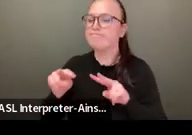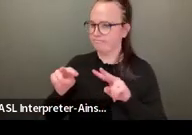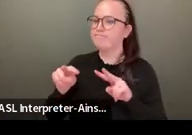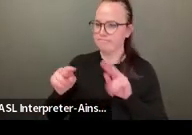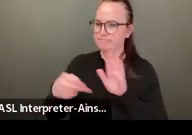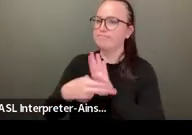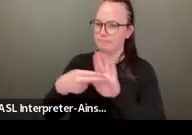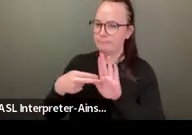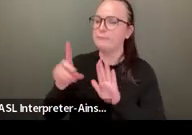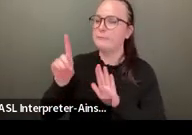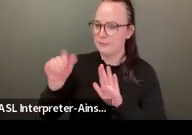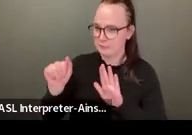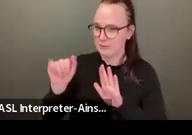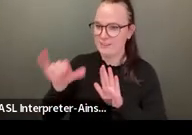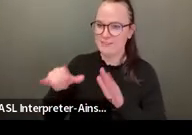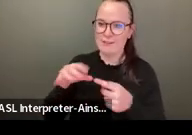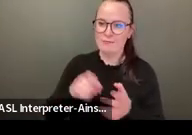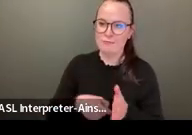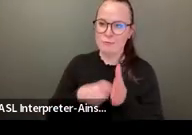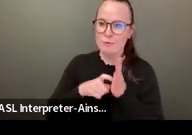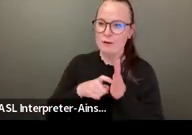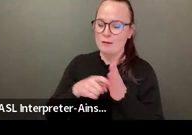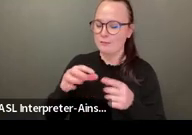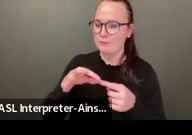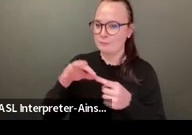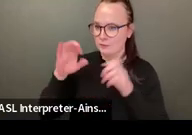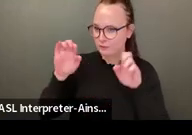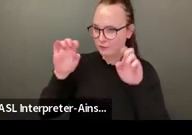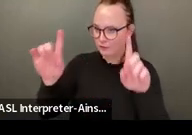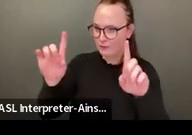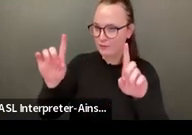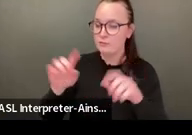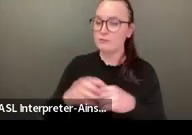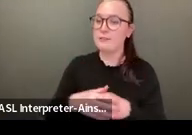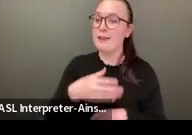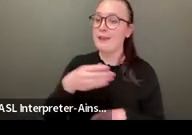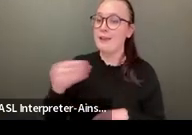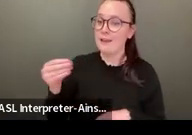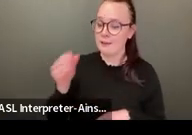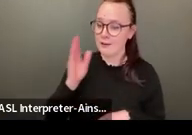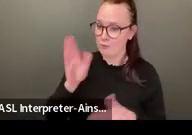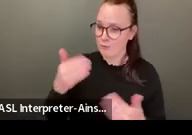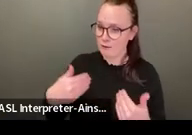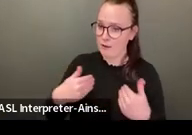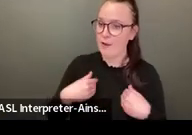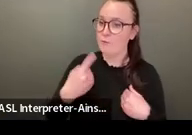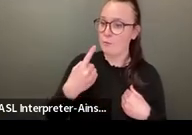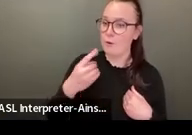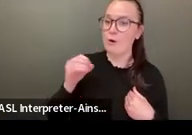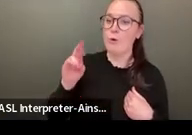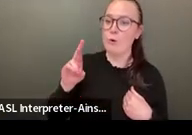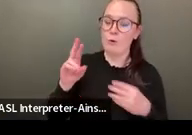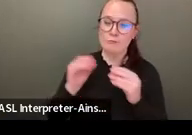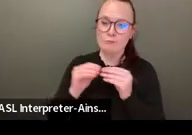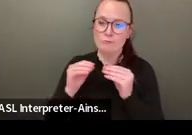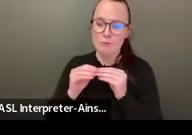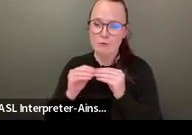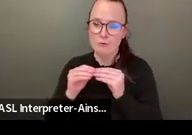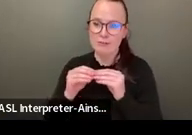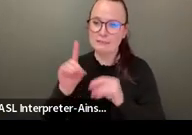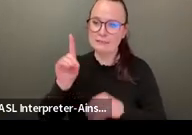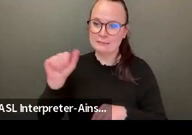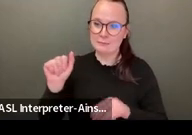which requires special ed, and they must have, and they shall have, one or more of the disabilities listed in MUSER. As you